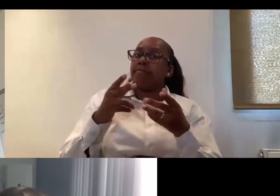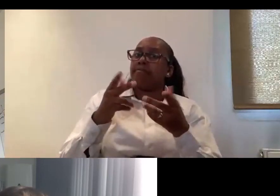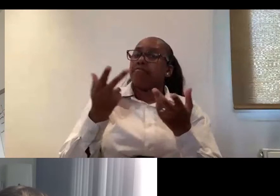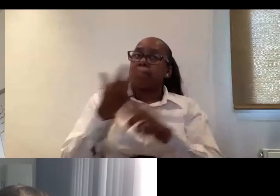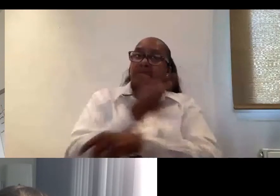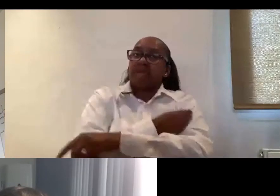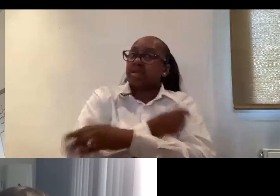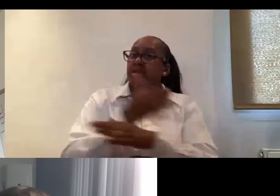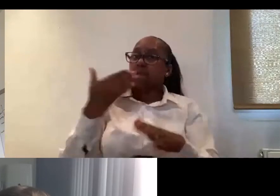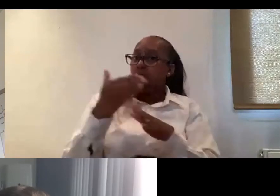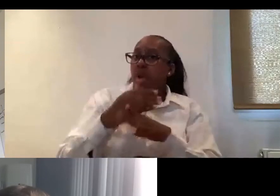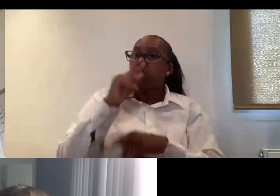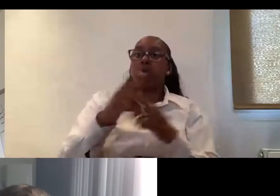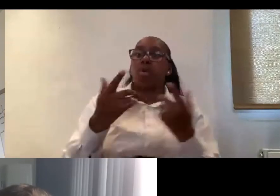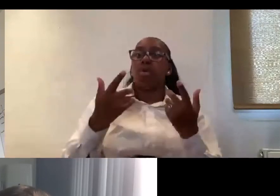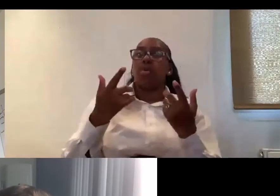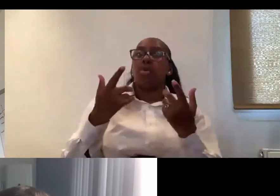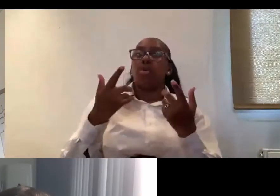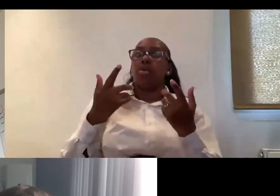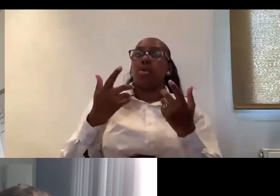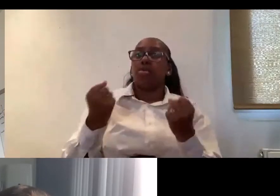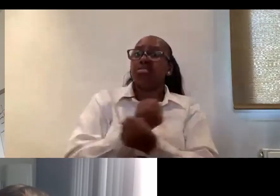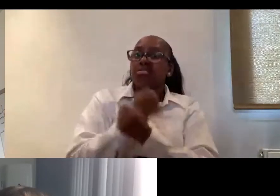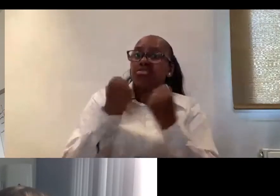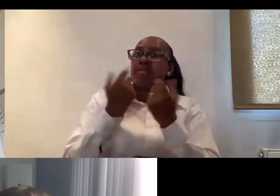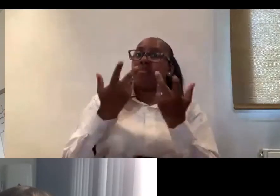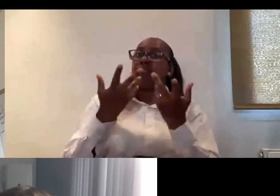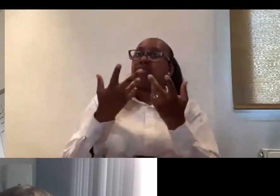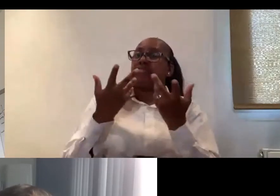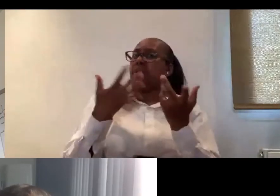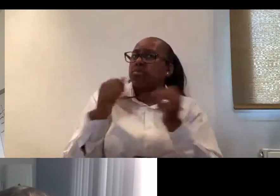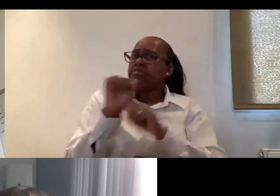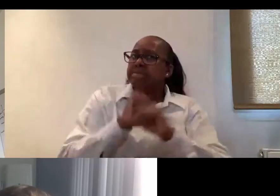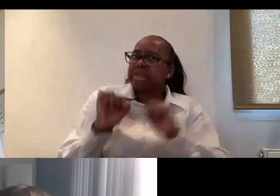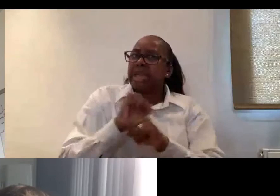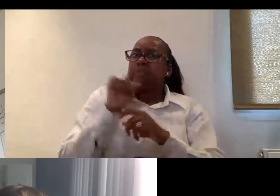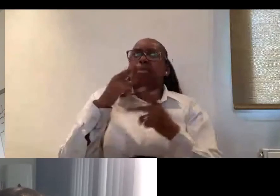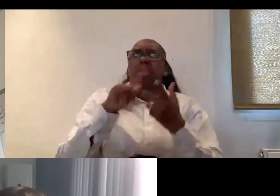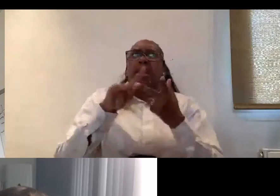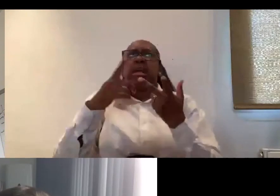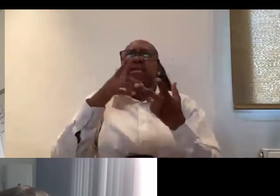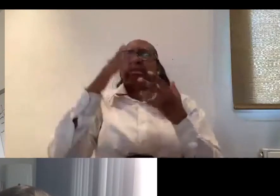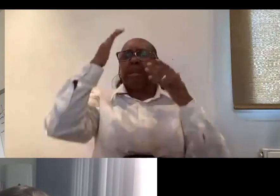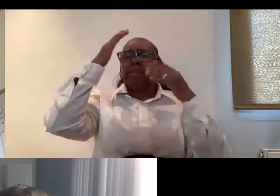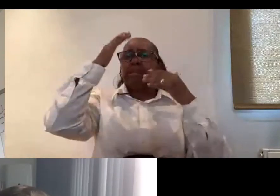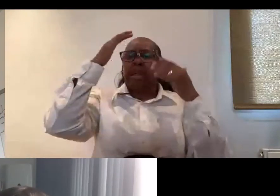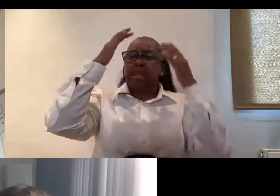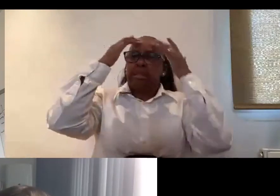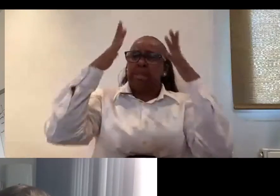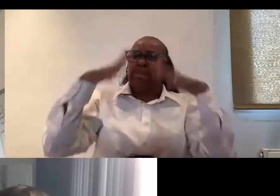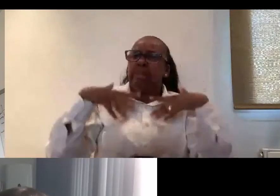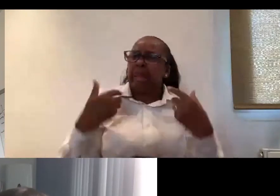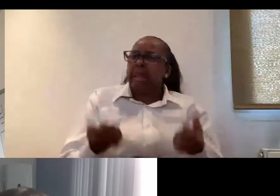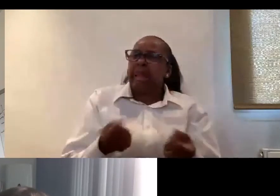affect the strength of your response or the protection that you get. So irrespective of whether you have mental illness or not, I would